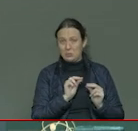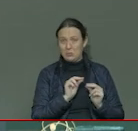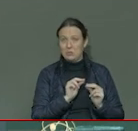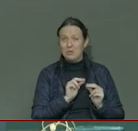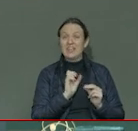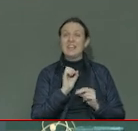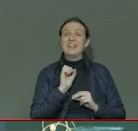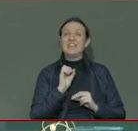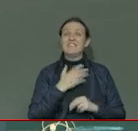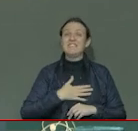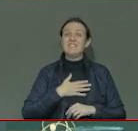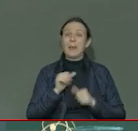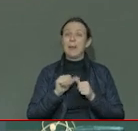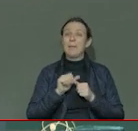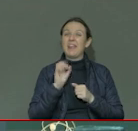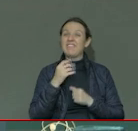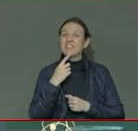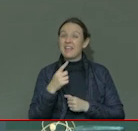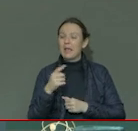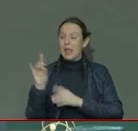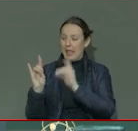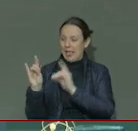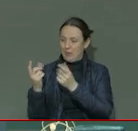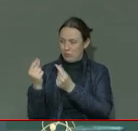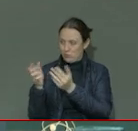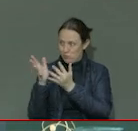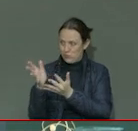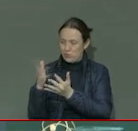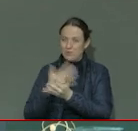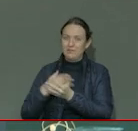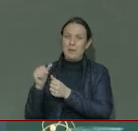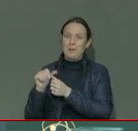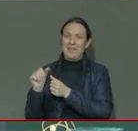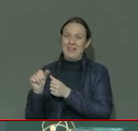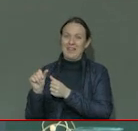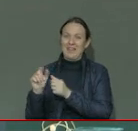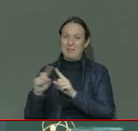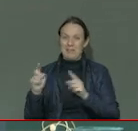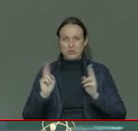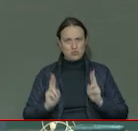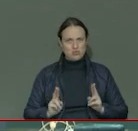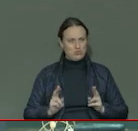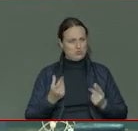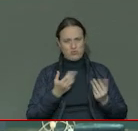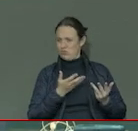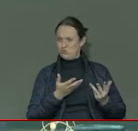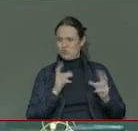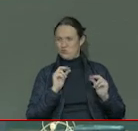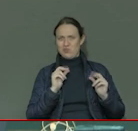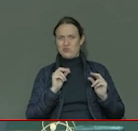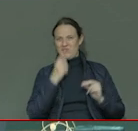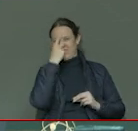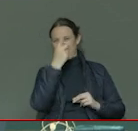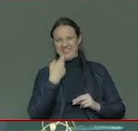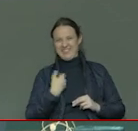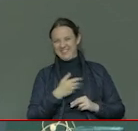it makes us feel better to say that an animal did something, but not us, because we are civilized human beings. Do you understand?